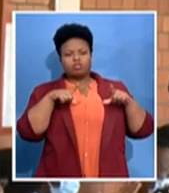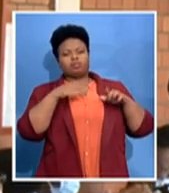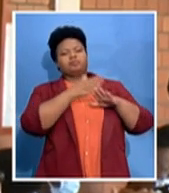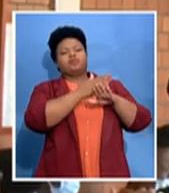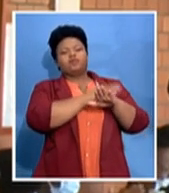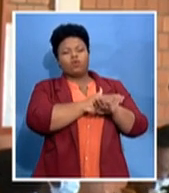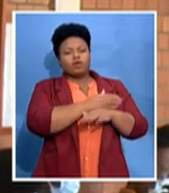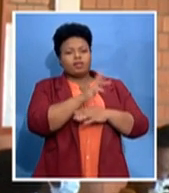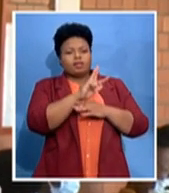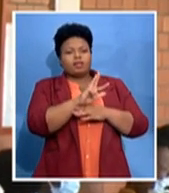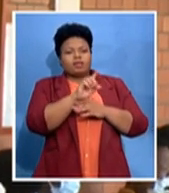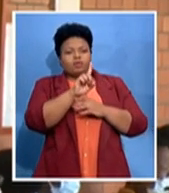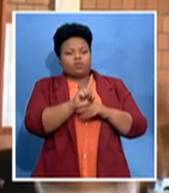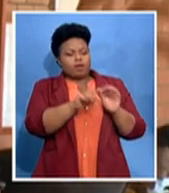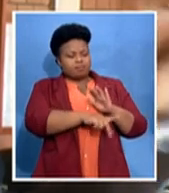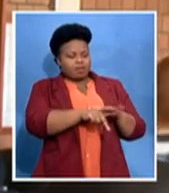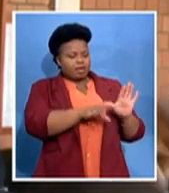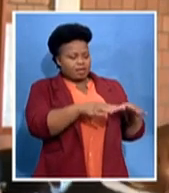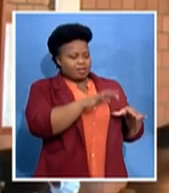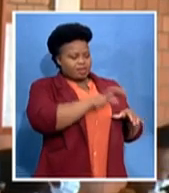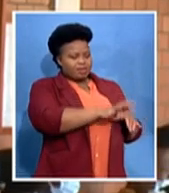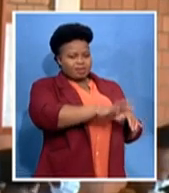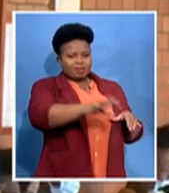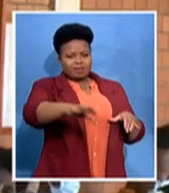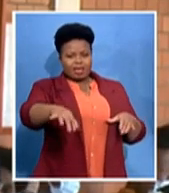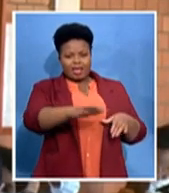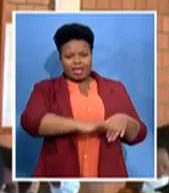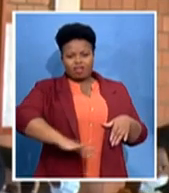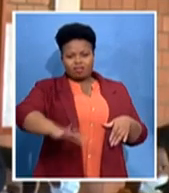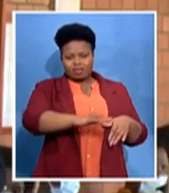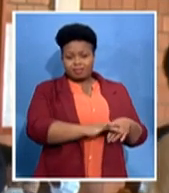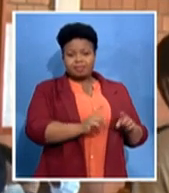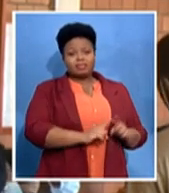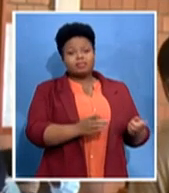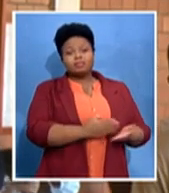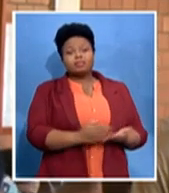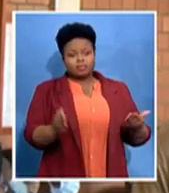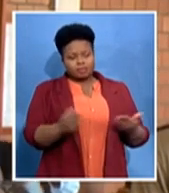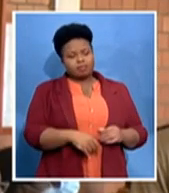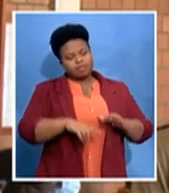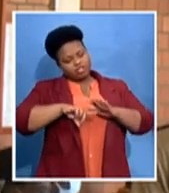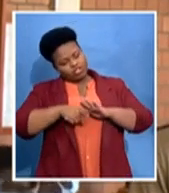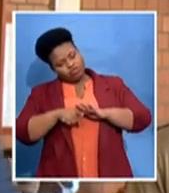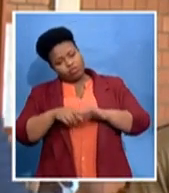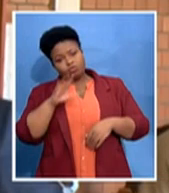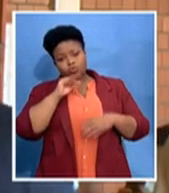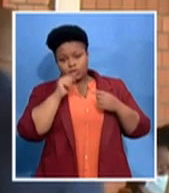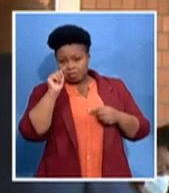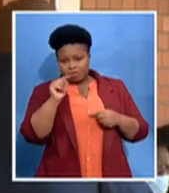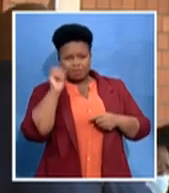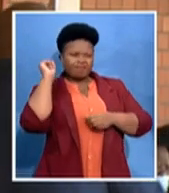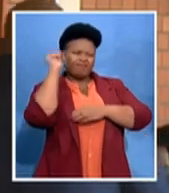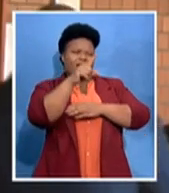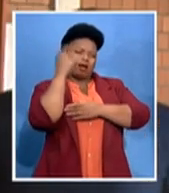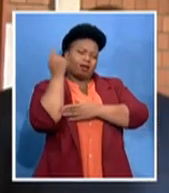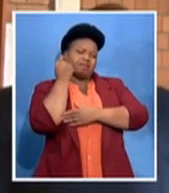those 91 primary sites, some are in the districts that we are talking about, and as such, when the vaccines come, they will